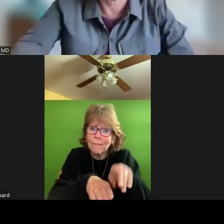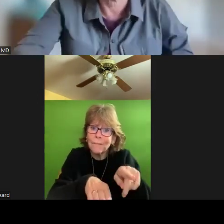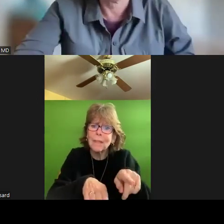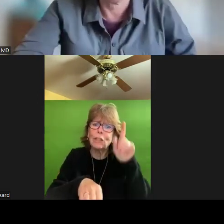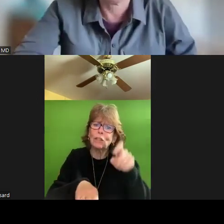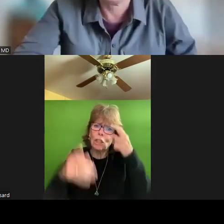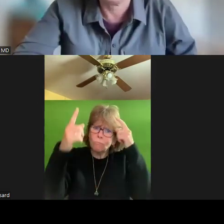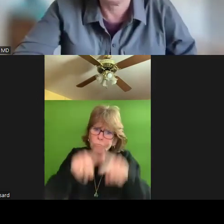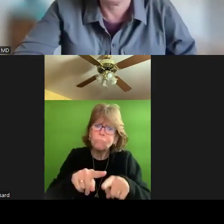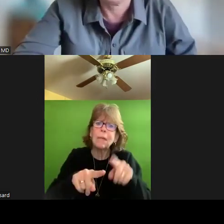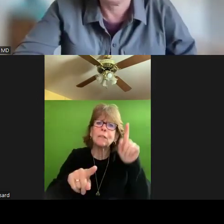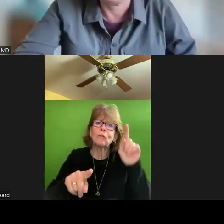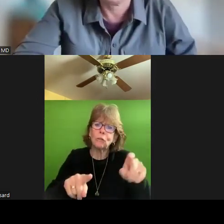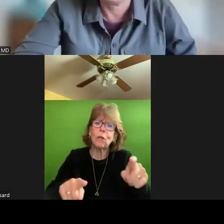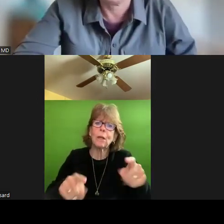advance.